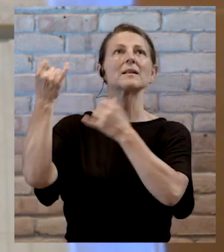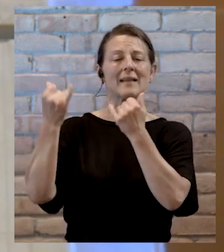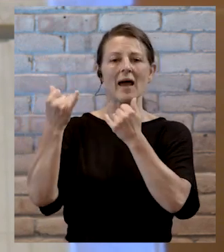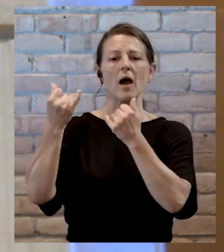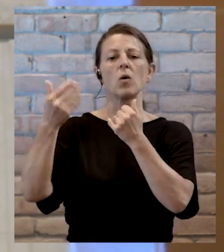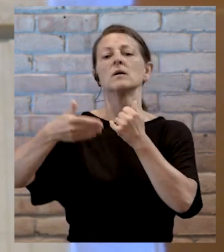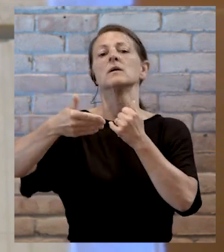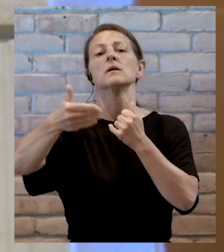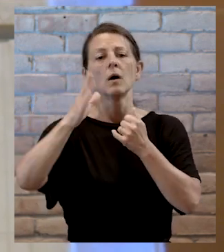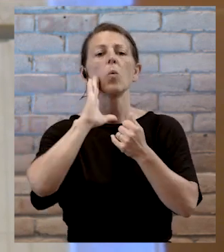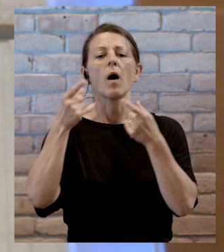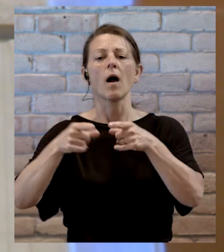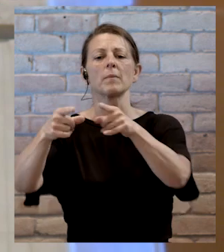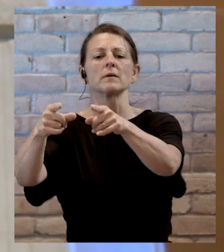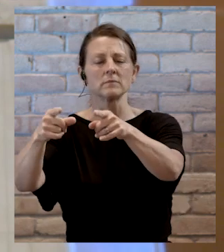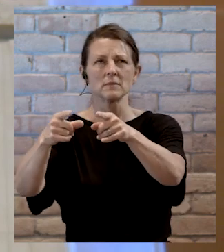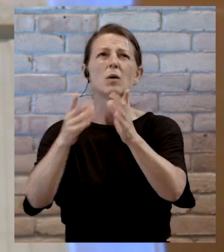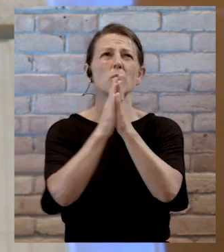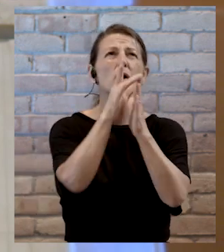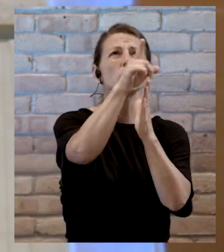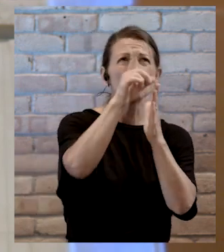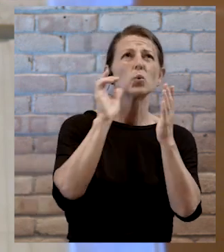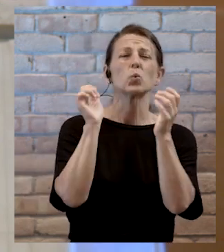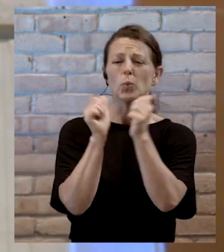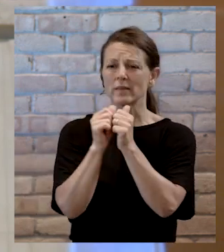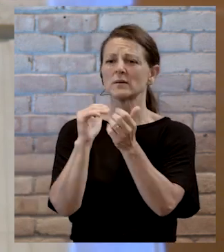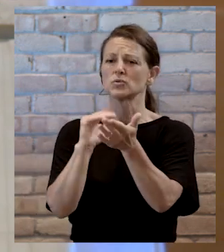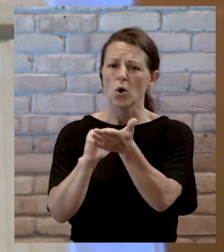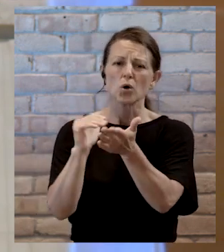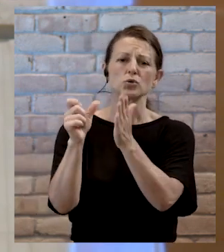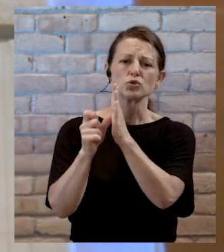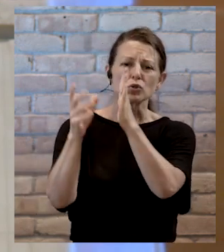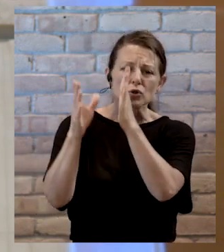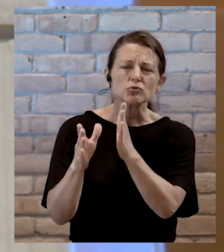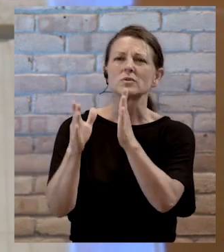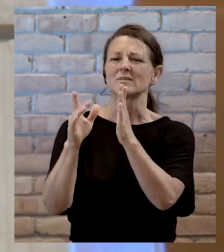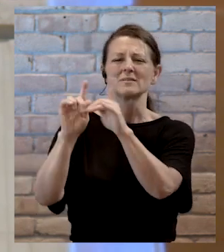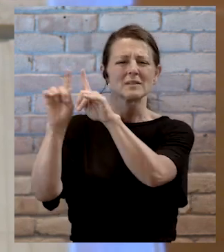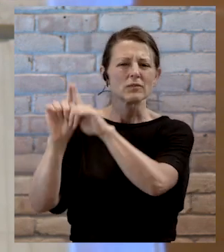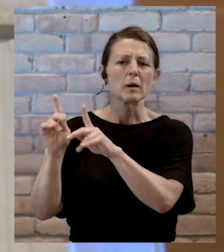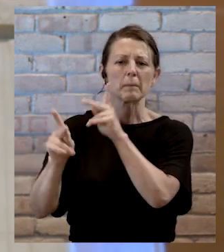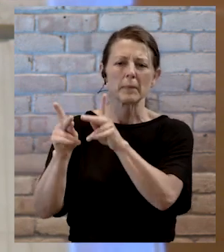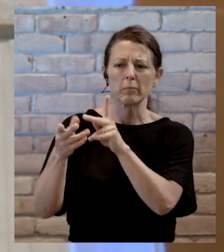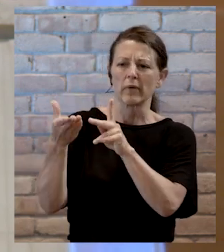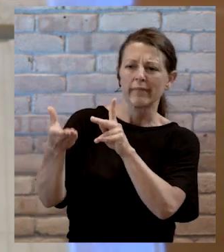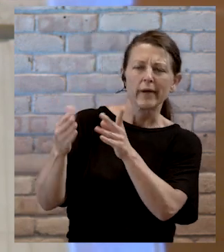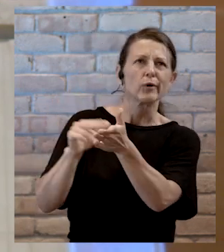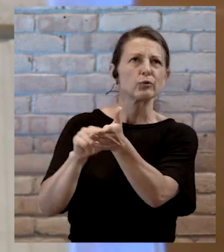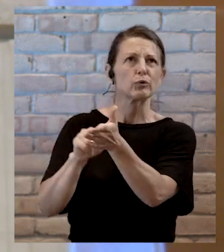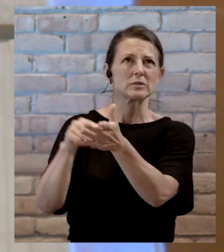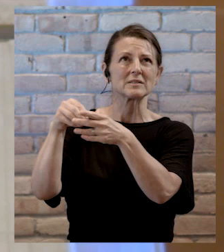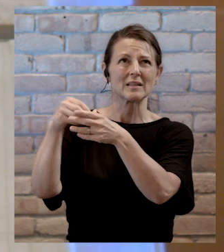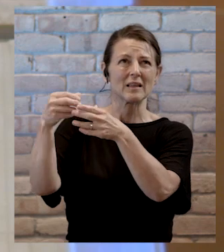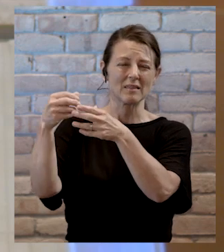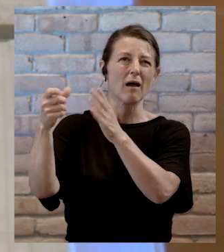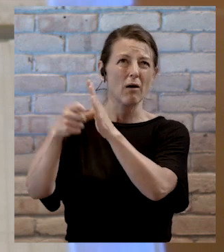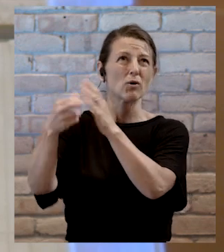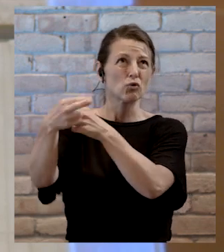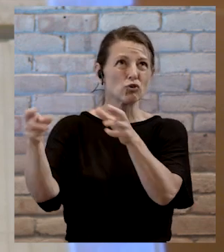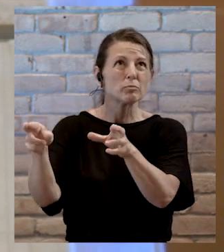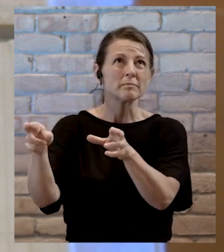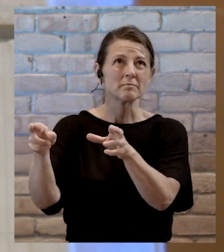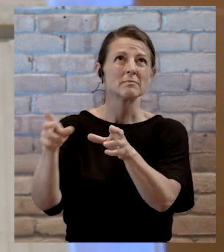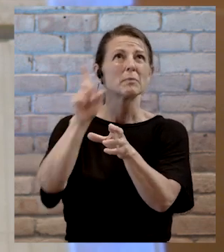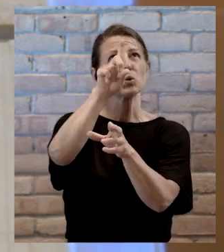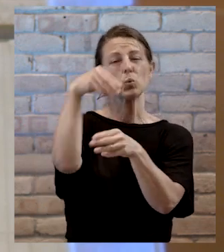that you would be with the medical personnel, the surgeons, and everyone who might be in those operating rooms, that you would bring healing.